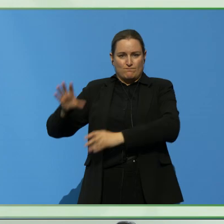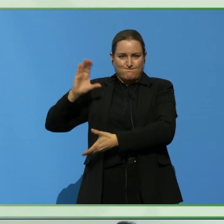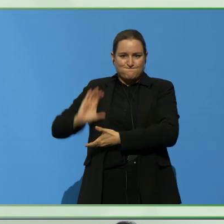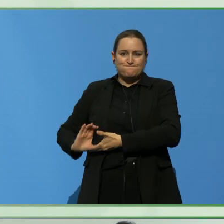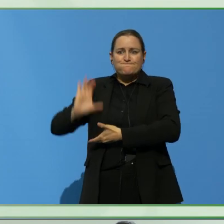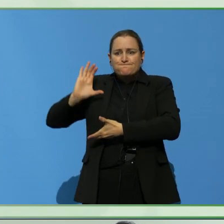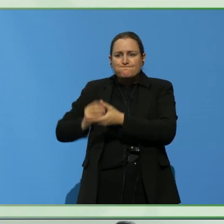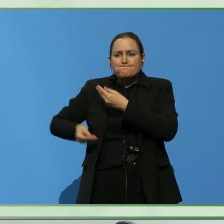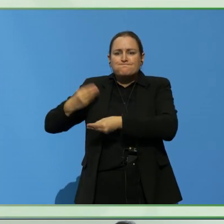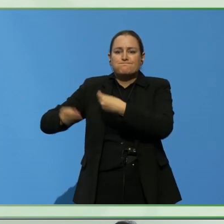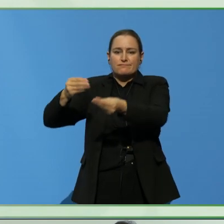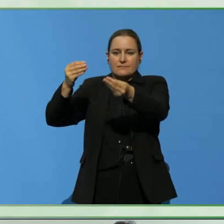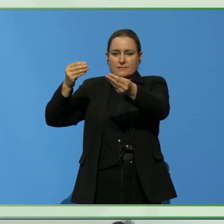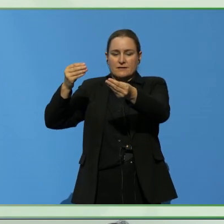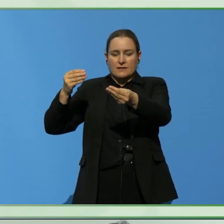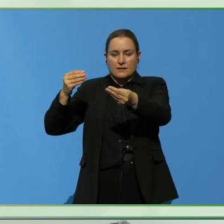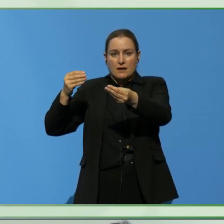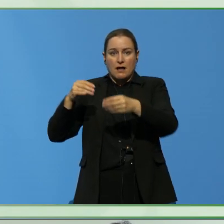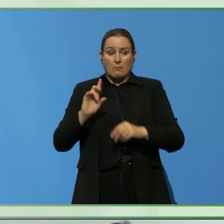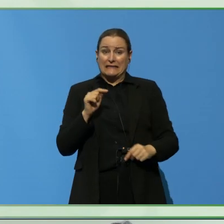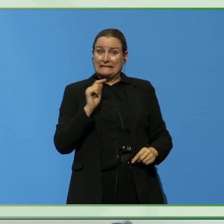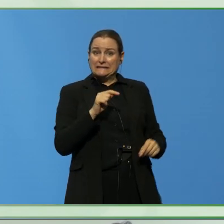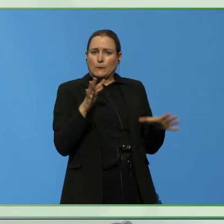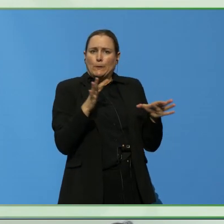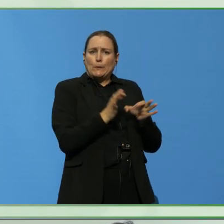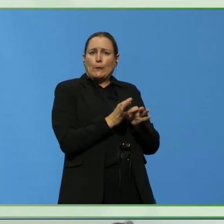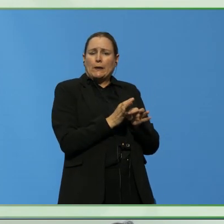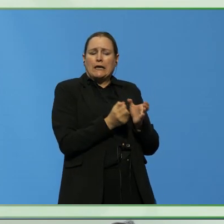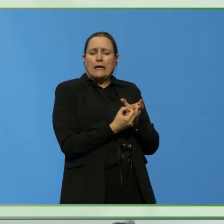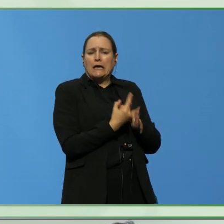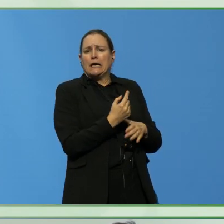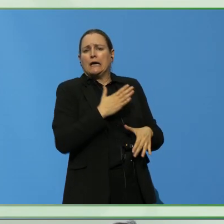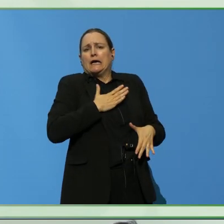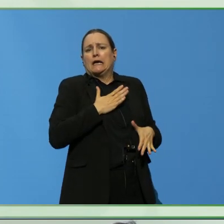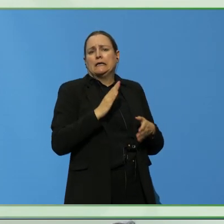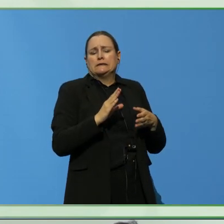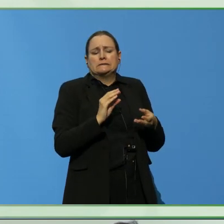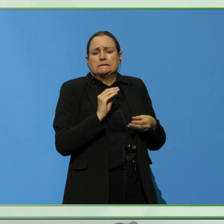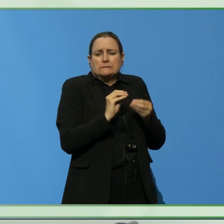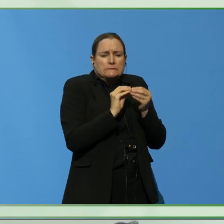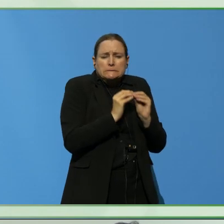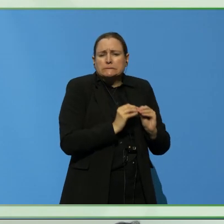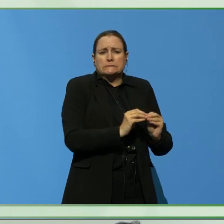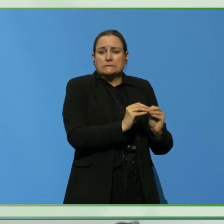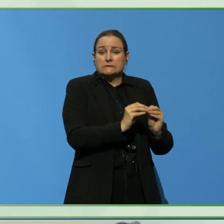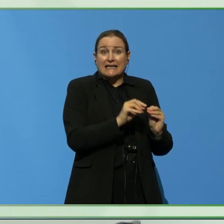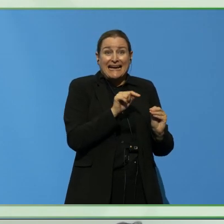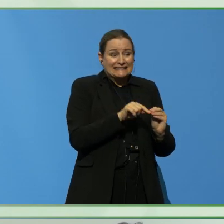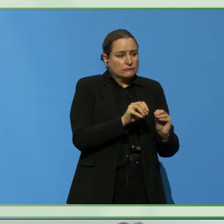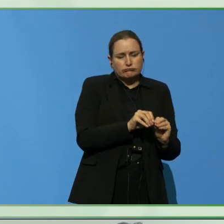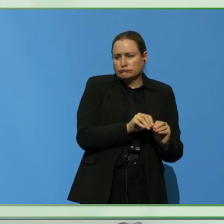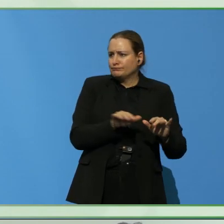is a North Star. These startups have benefited over 2.5 million people with disabilities to